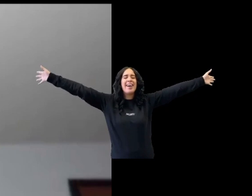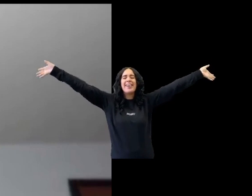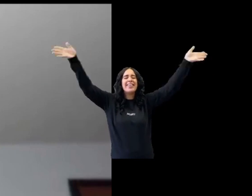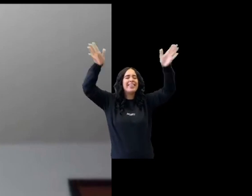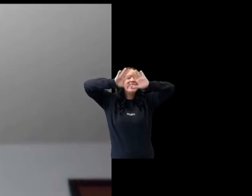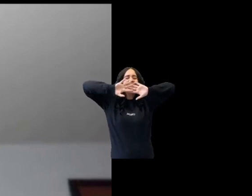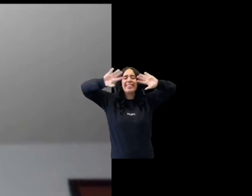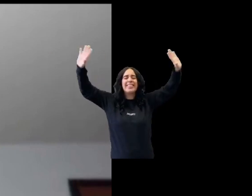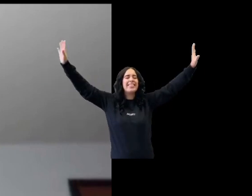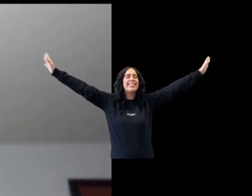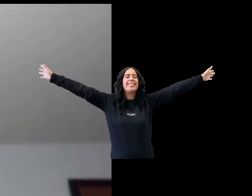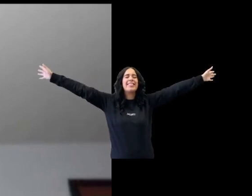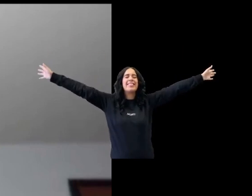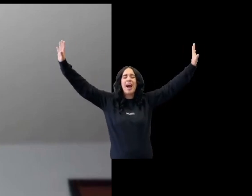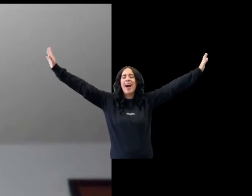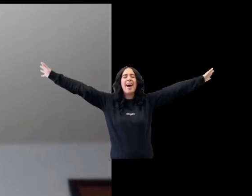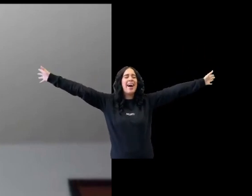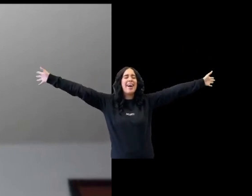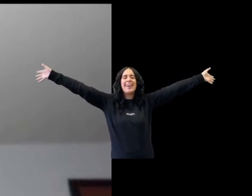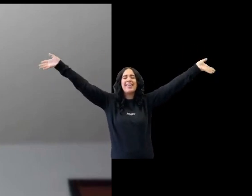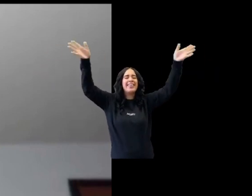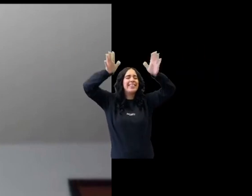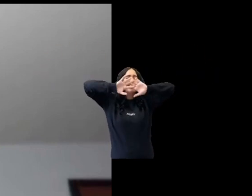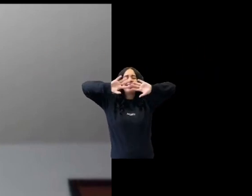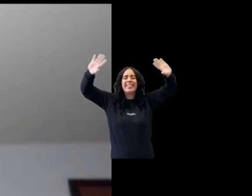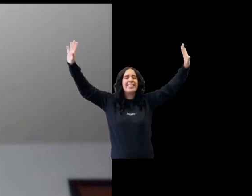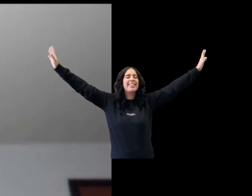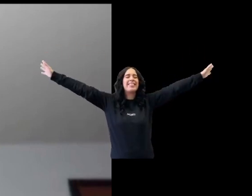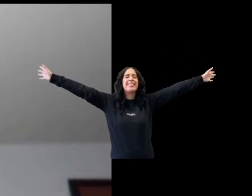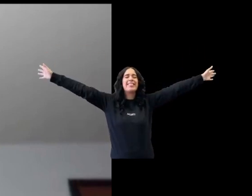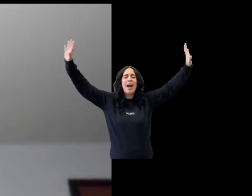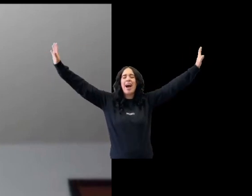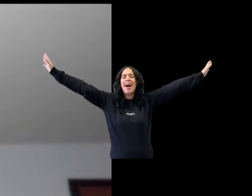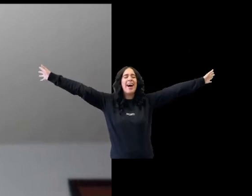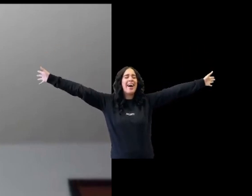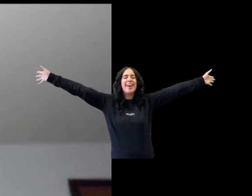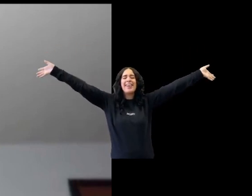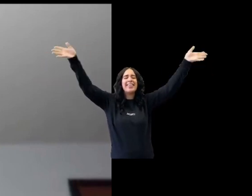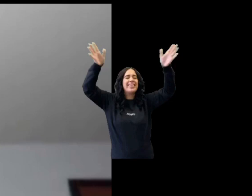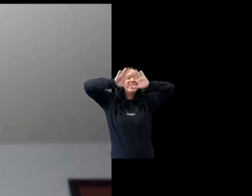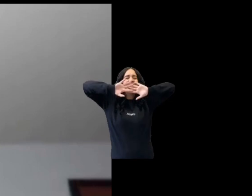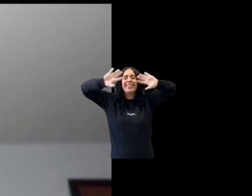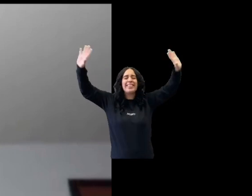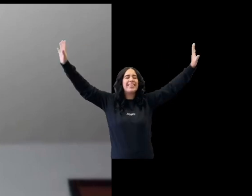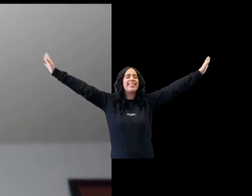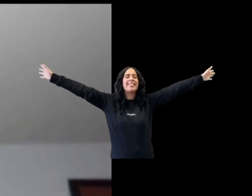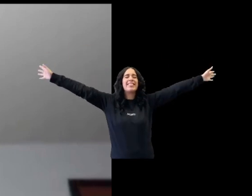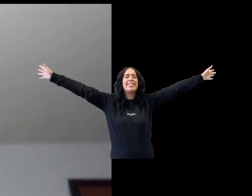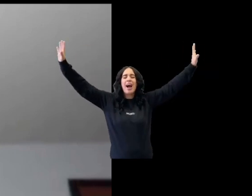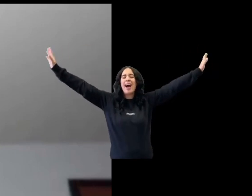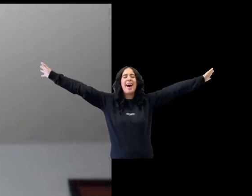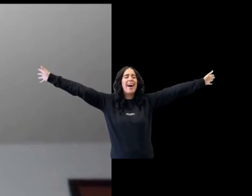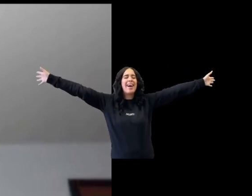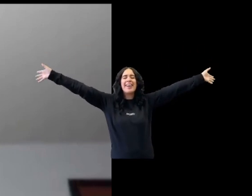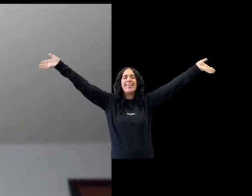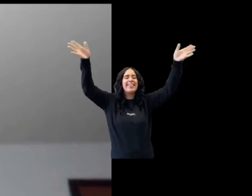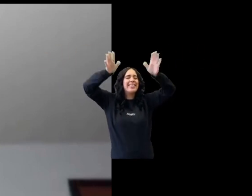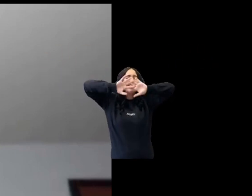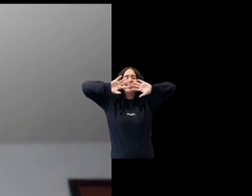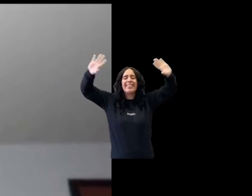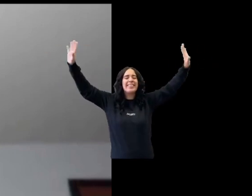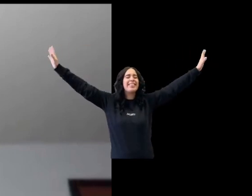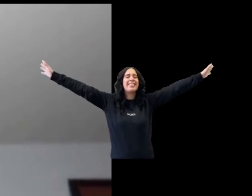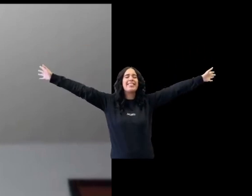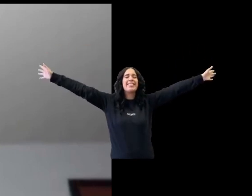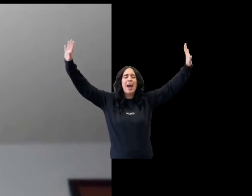It's mighty funny how when Chris is around, the baby ain't crying. Oh, you moving and grooving. But